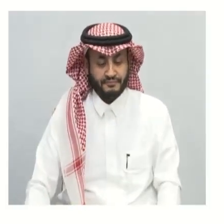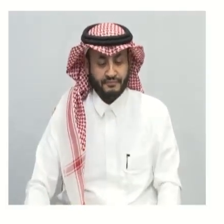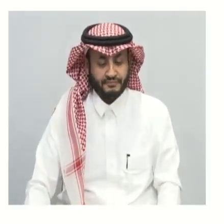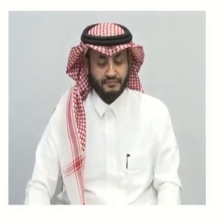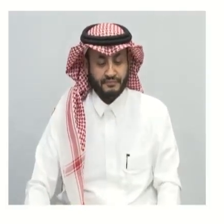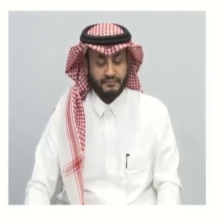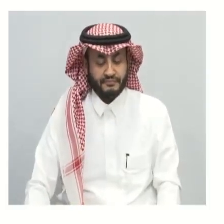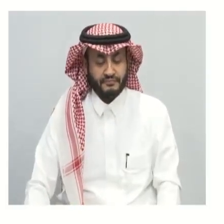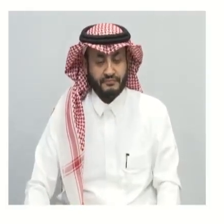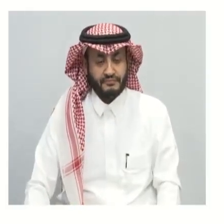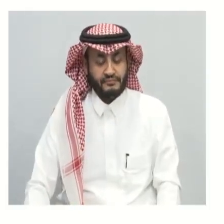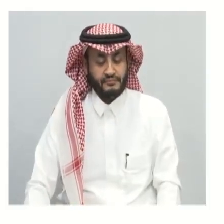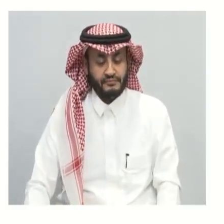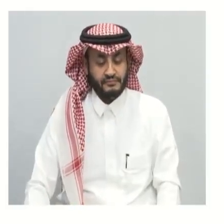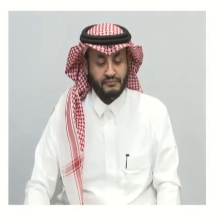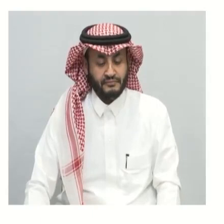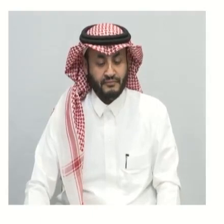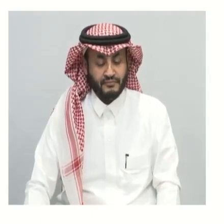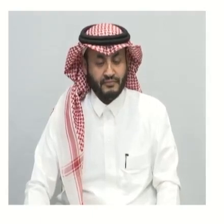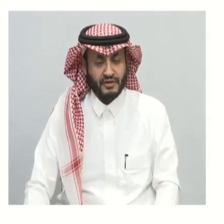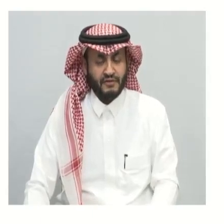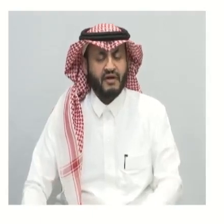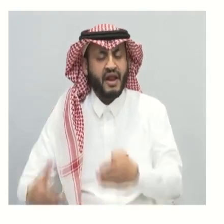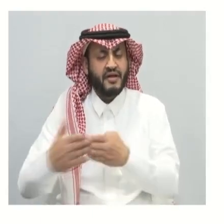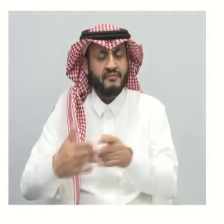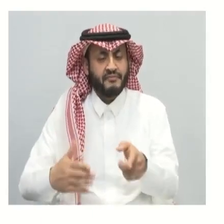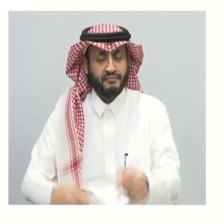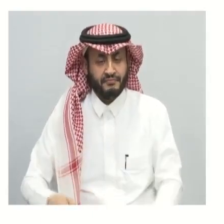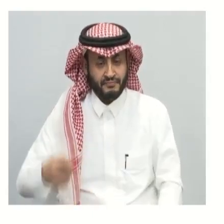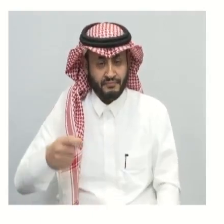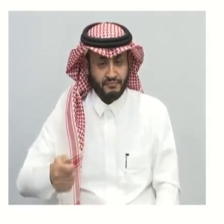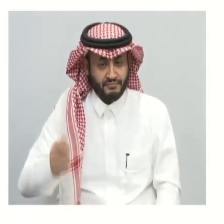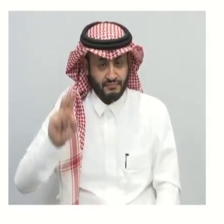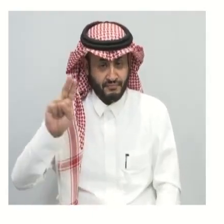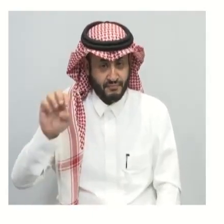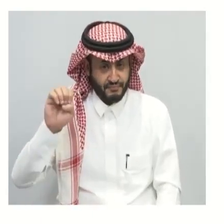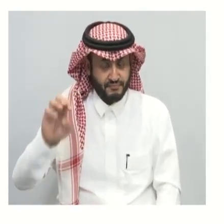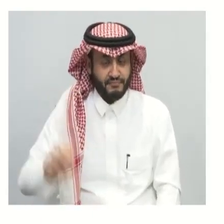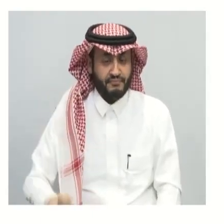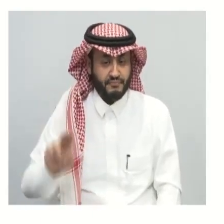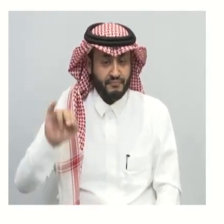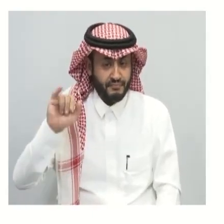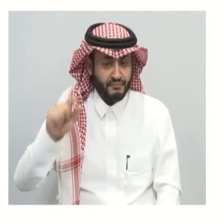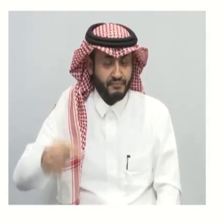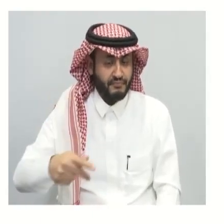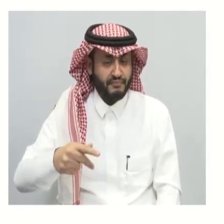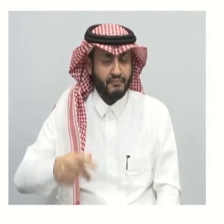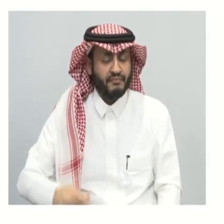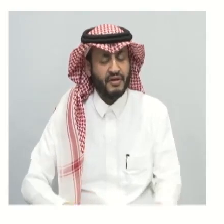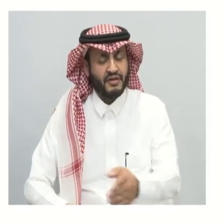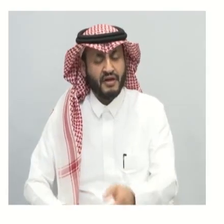I gave up trying, give up, gave up trying. Notice the trying. Then, he